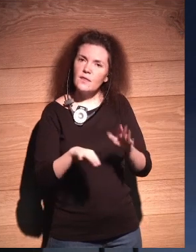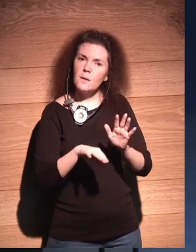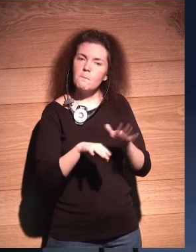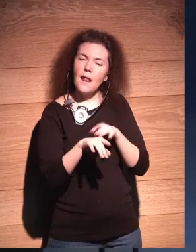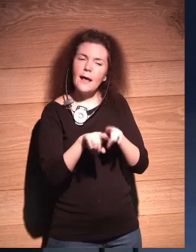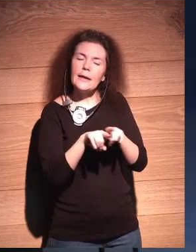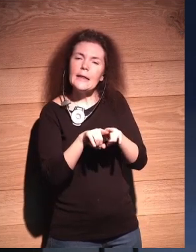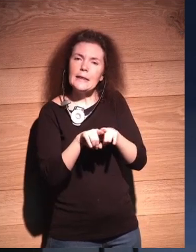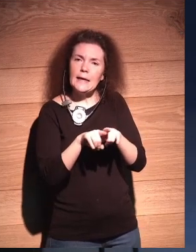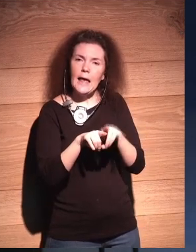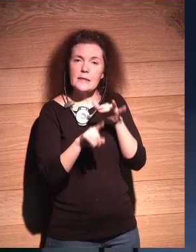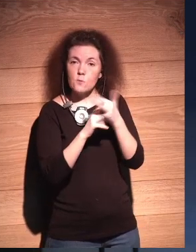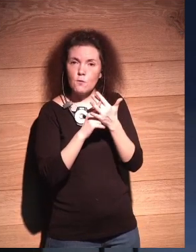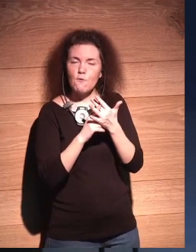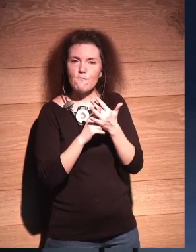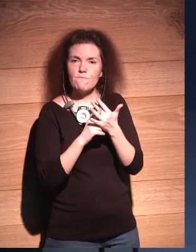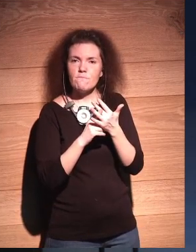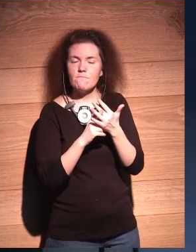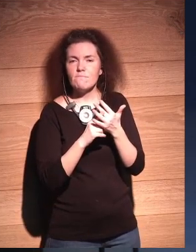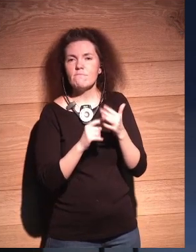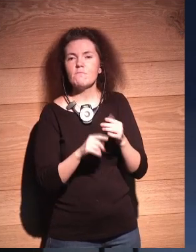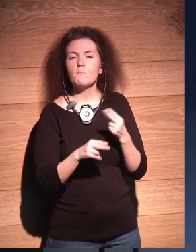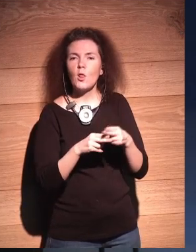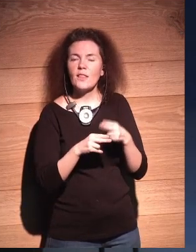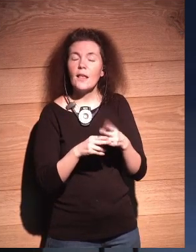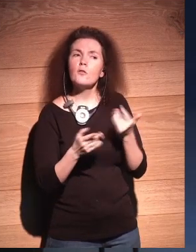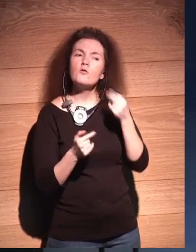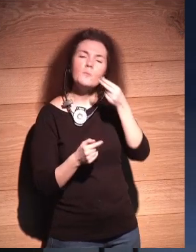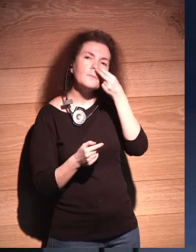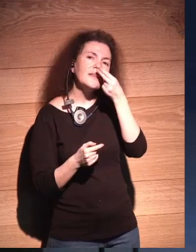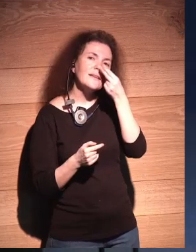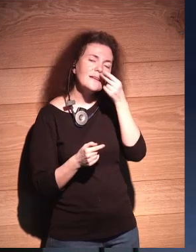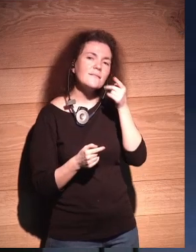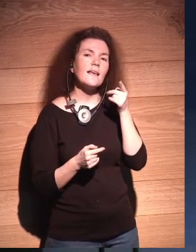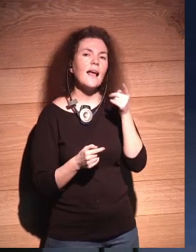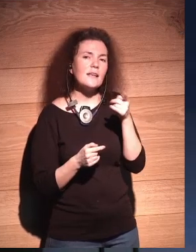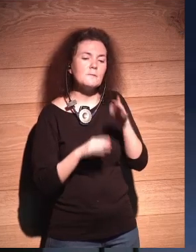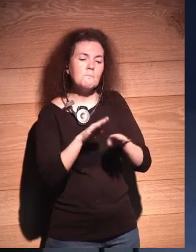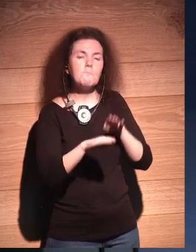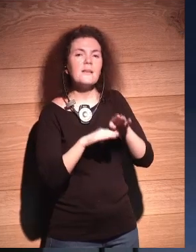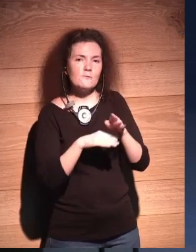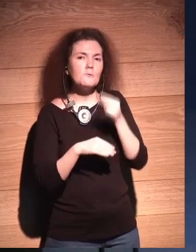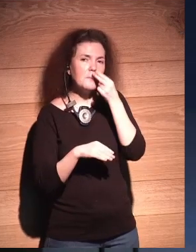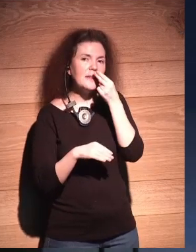a political situation. I'm interested in taking that extra step at the moment. In general, I don't think